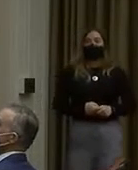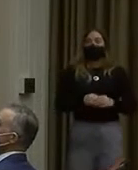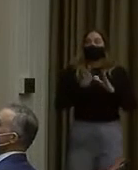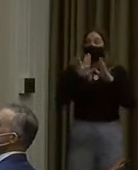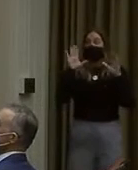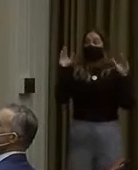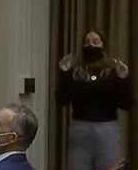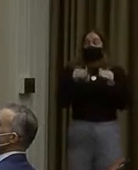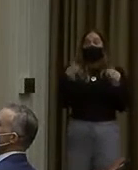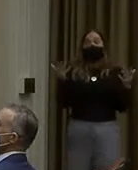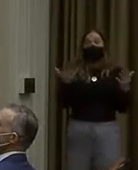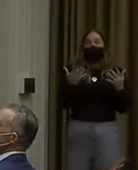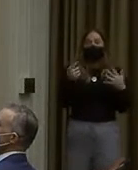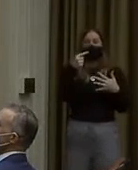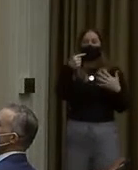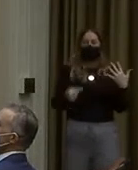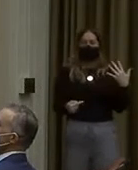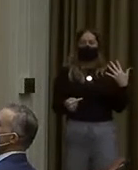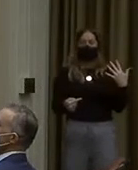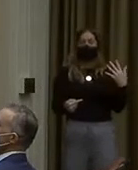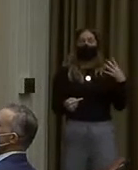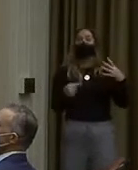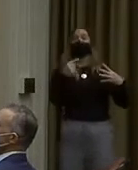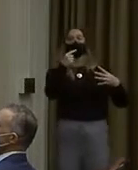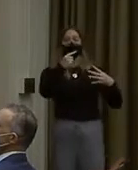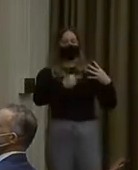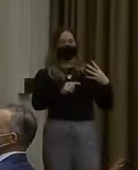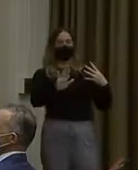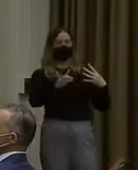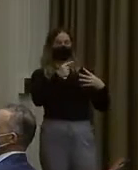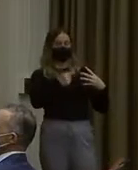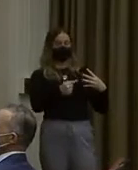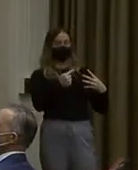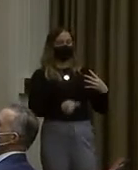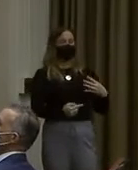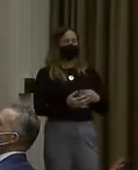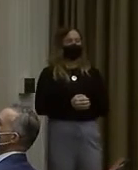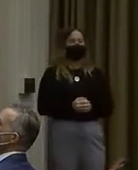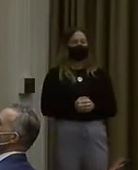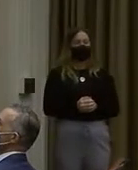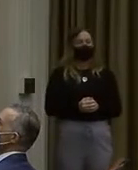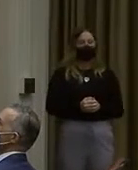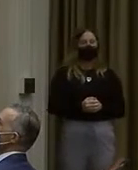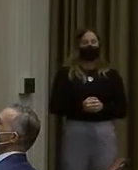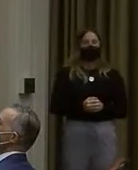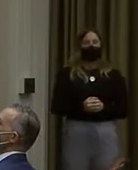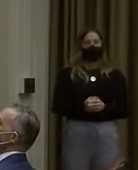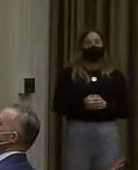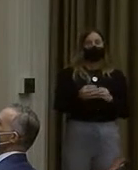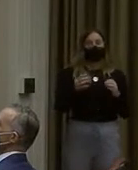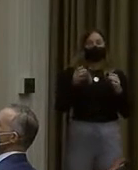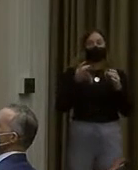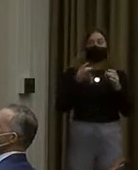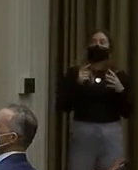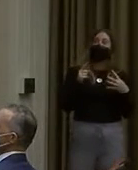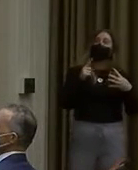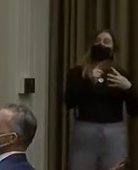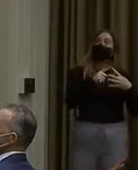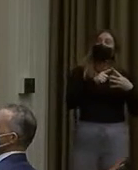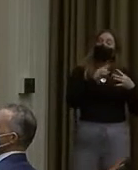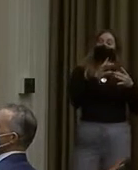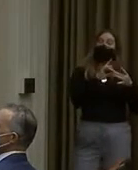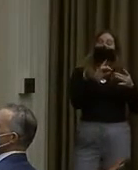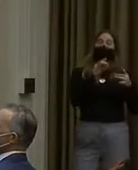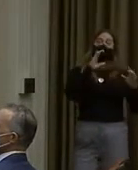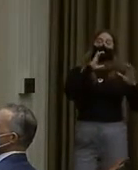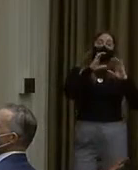I'm gonna talk about these 5 things here. 4 things. So with messaging and communication,